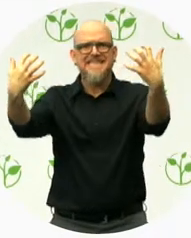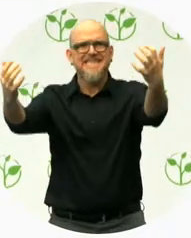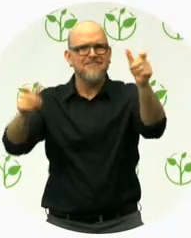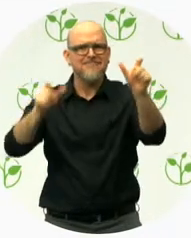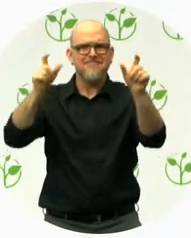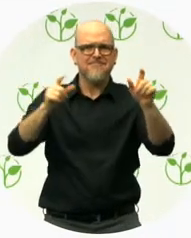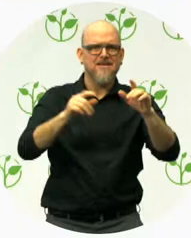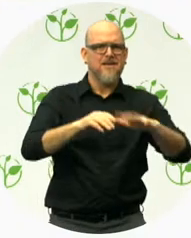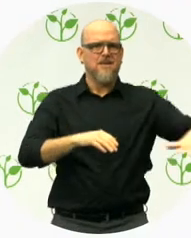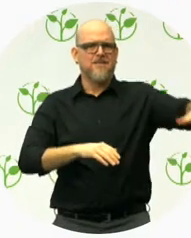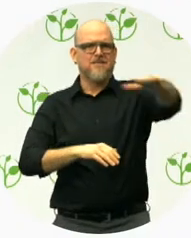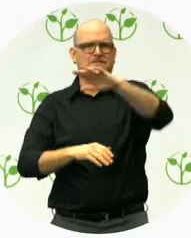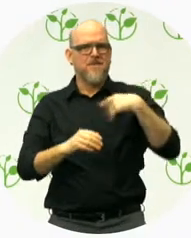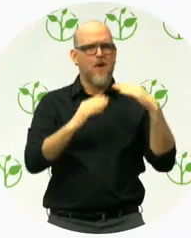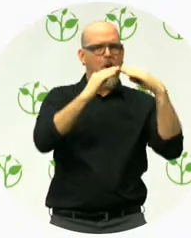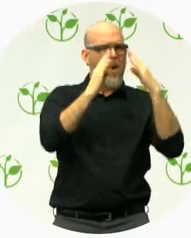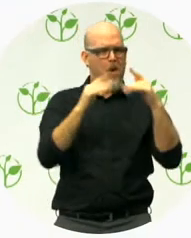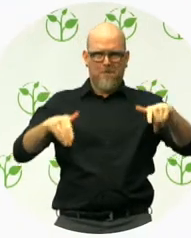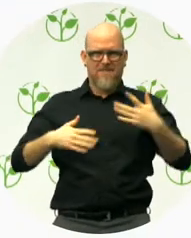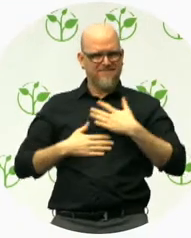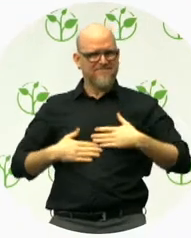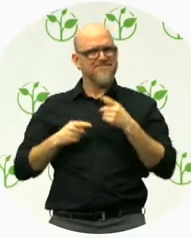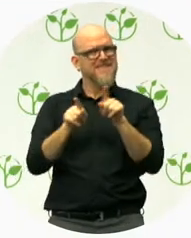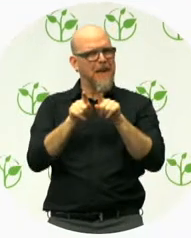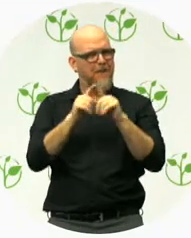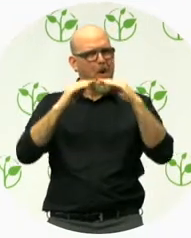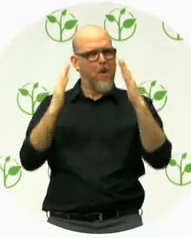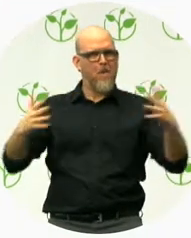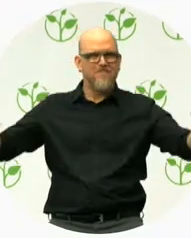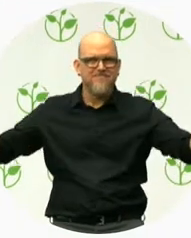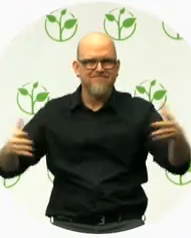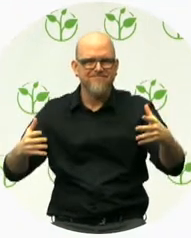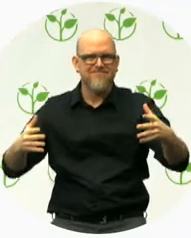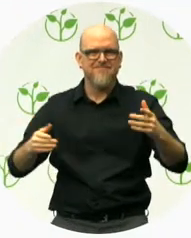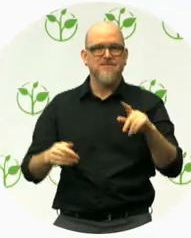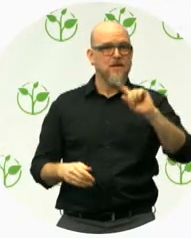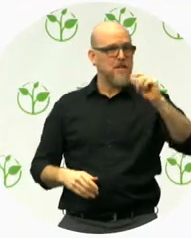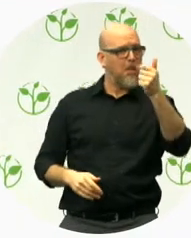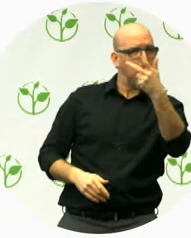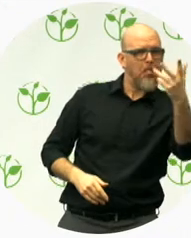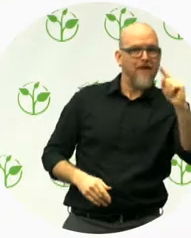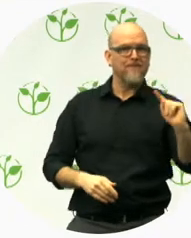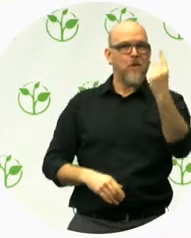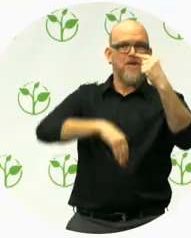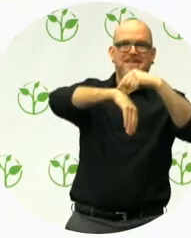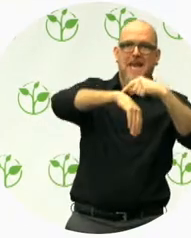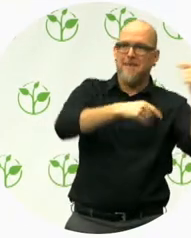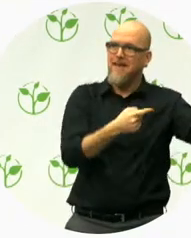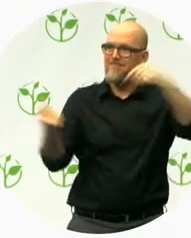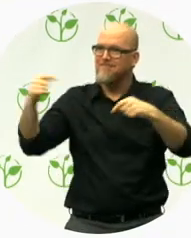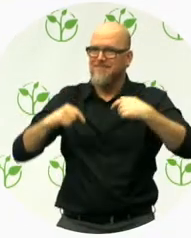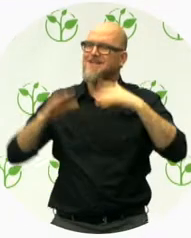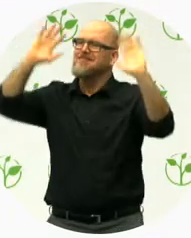Vienna. And for those of you who are here for the first time, you are very, very, very welcome. So yeah, let's just give us a clap. We're all